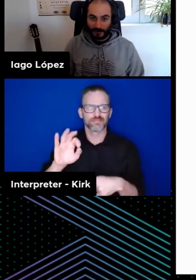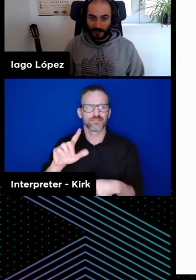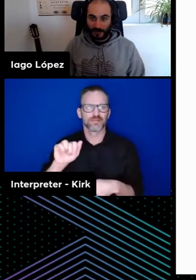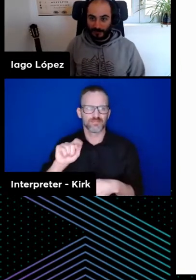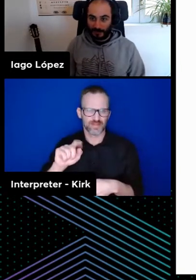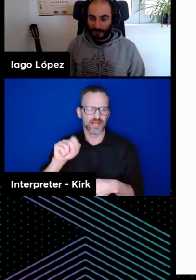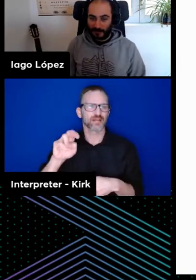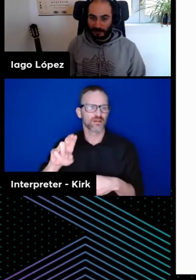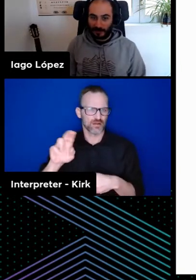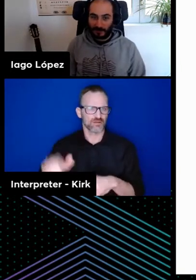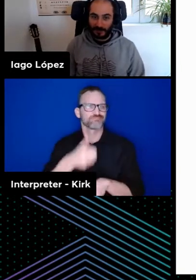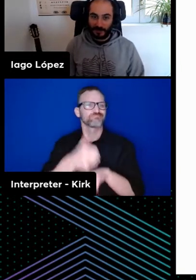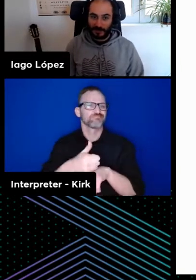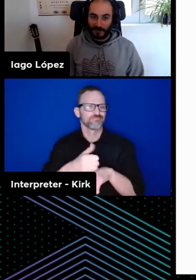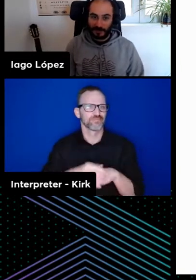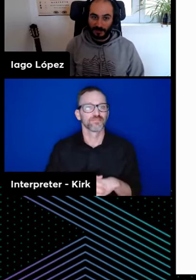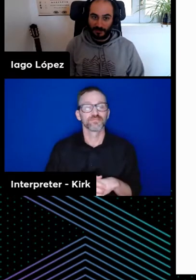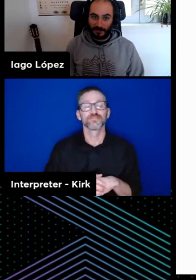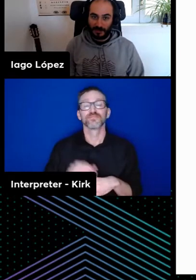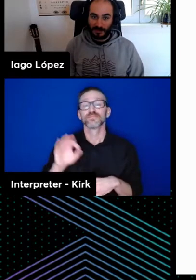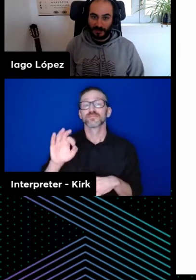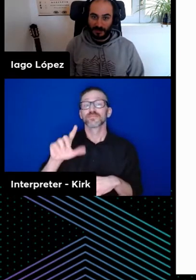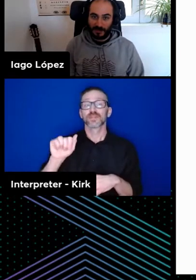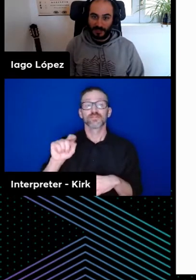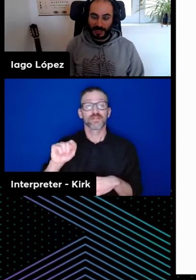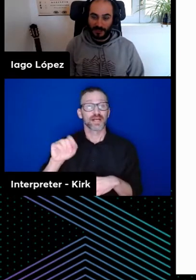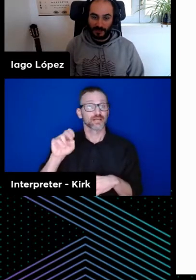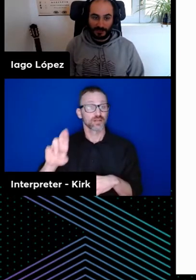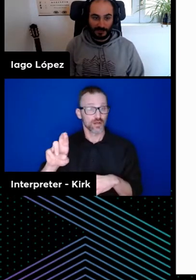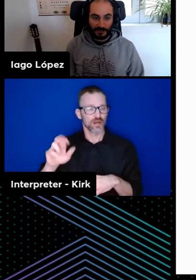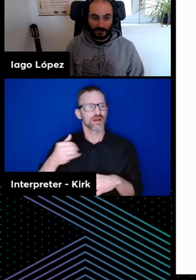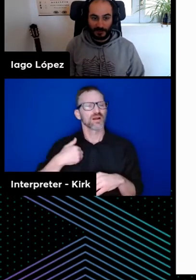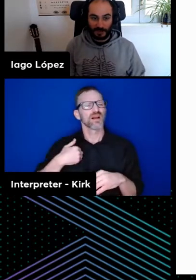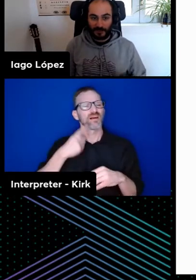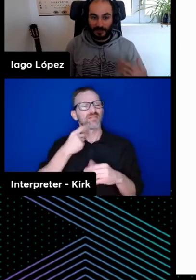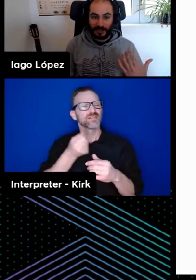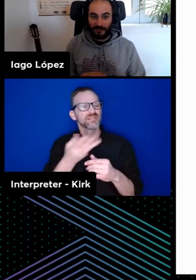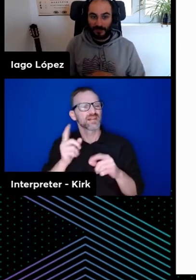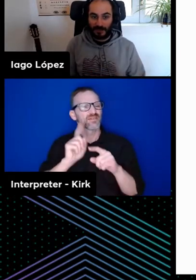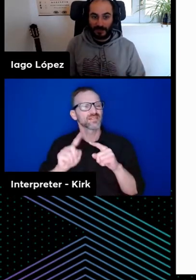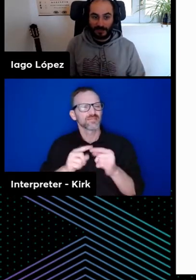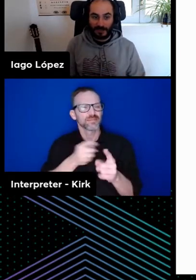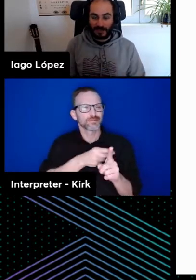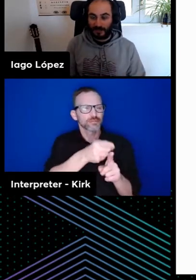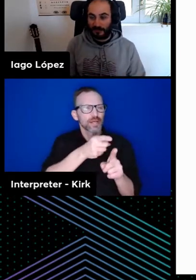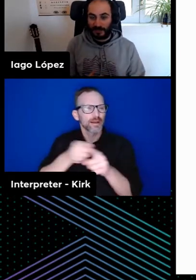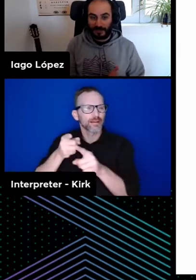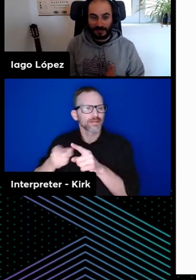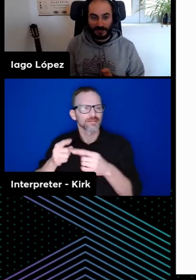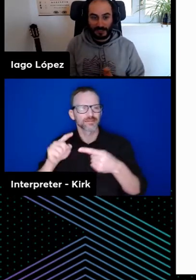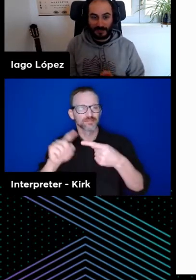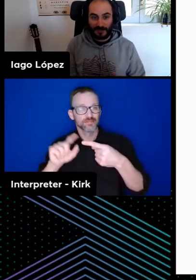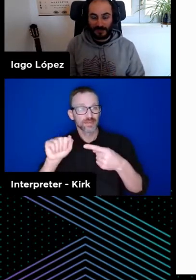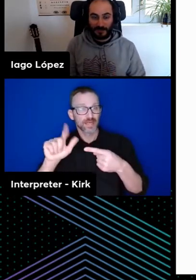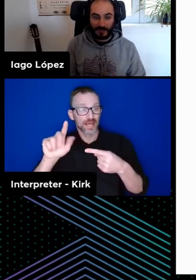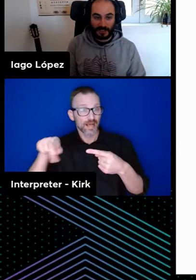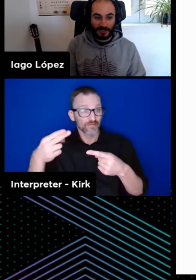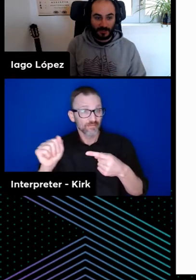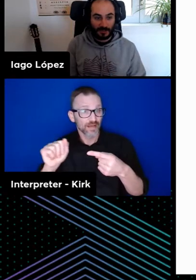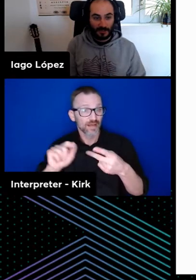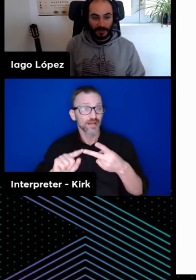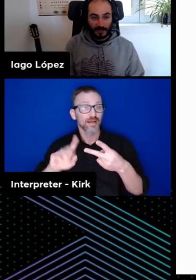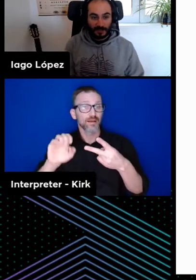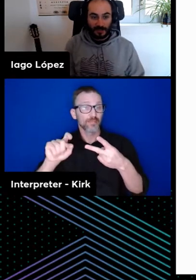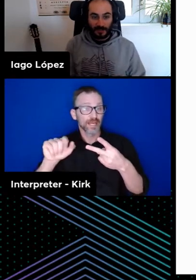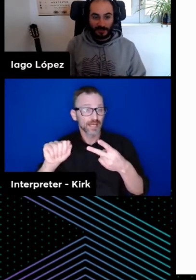And yeah, Flatcar comes in several channels. So you have an alpha channel, a beta channel, and a stable